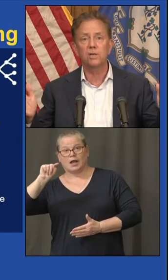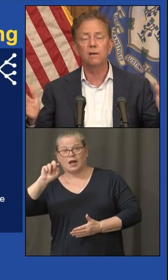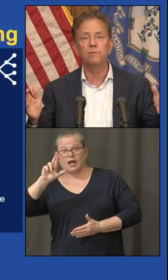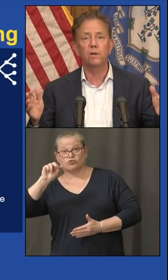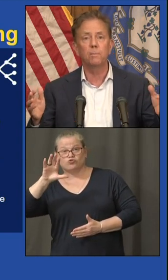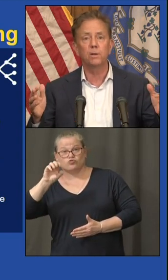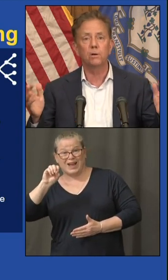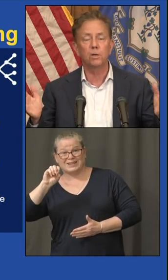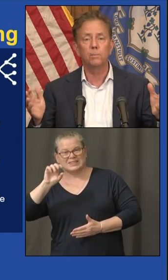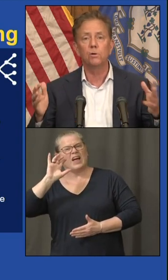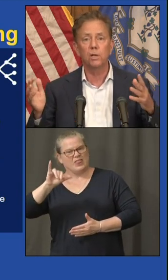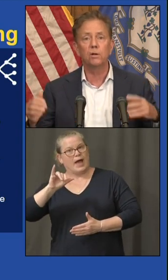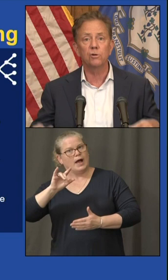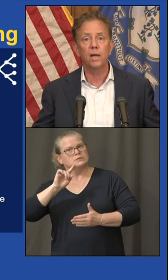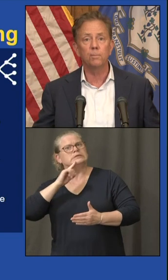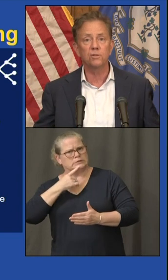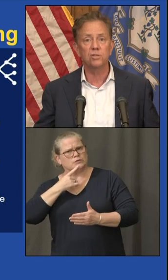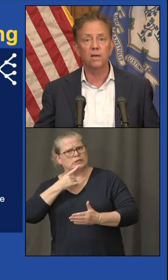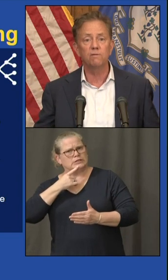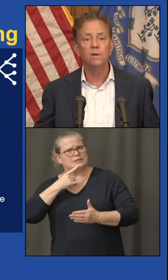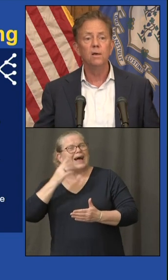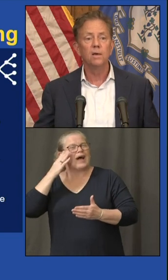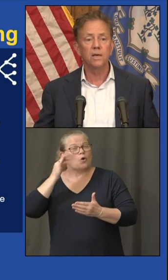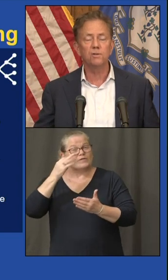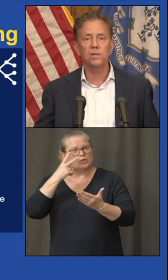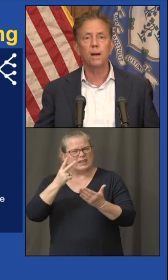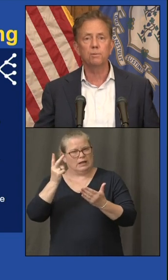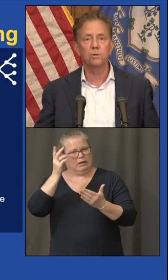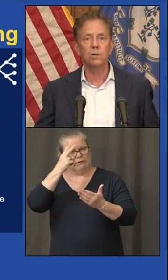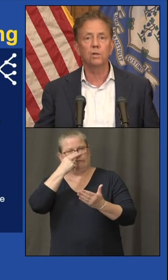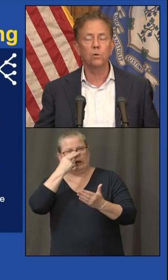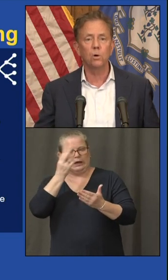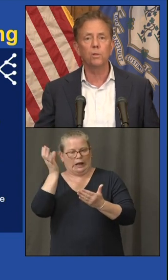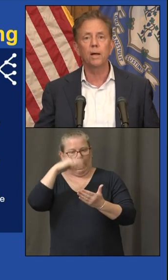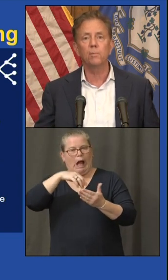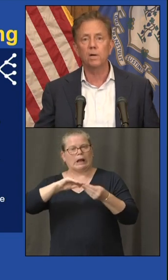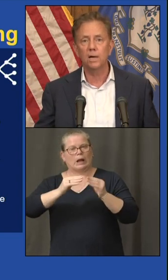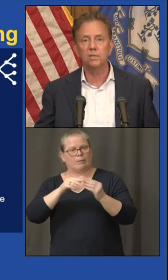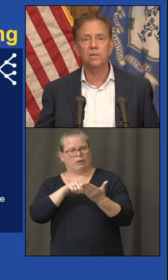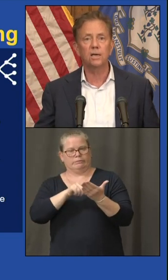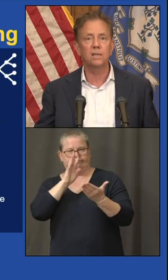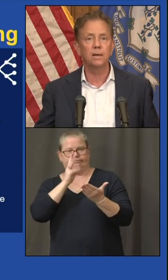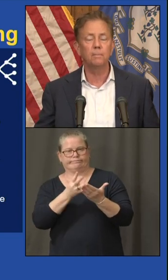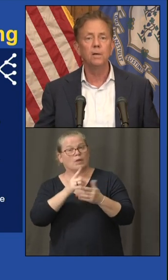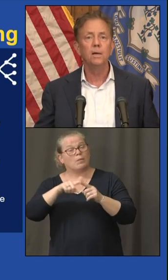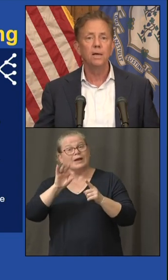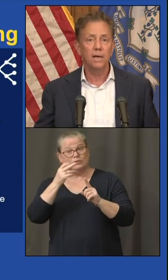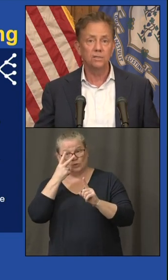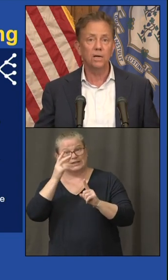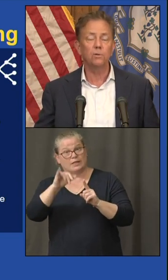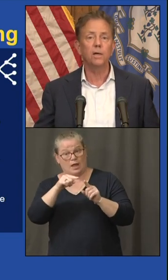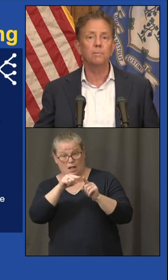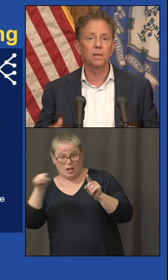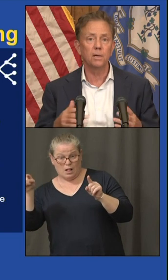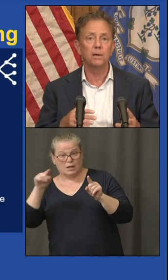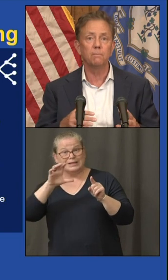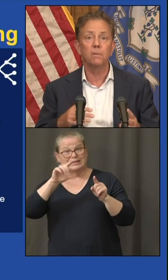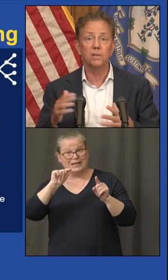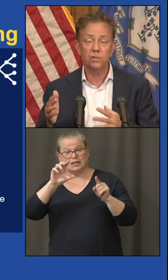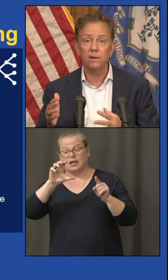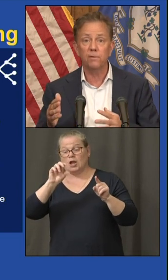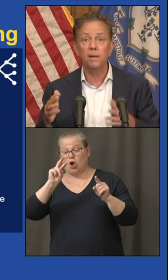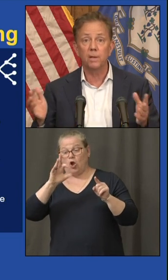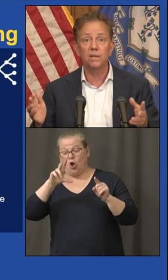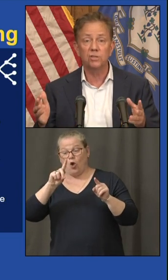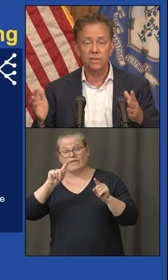family safe, you're keeping your community, your neighbors safe. Give us an opportunity to call them or contact them and tell them that